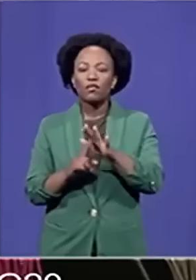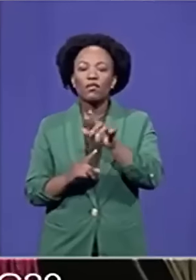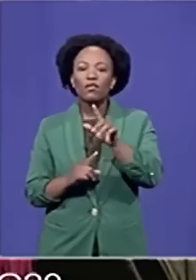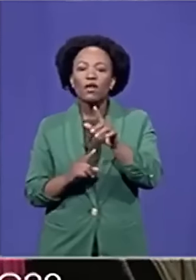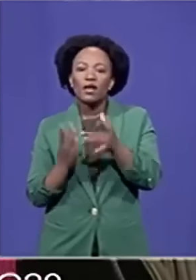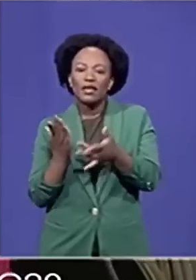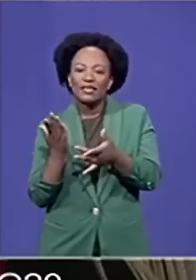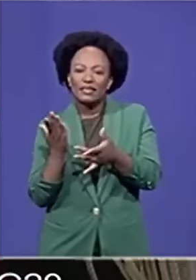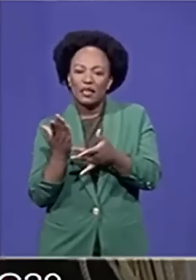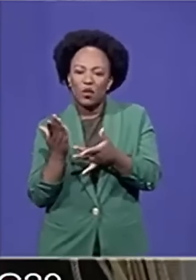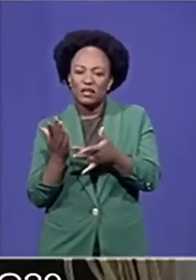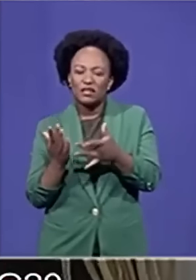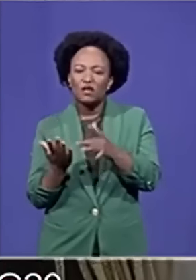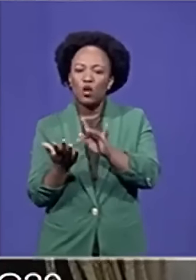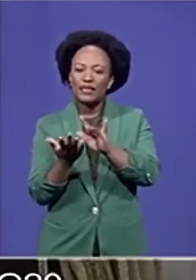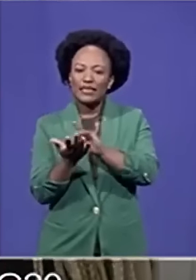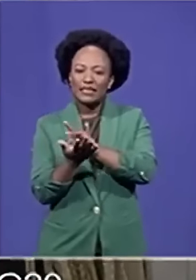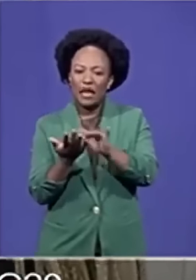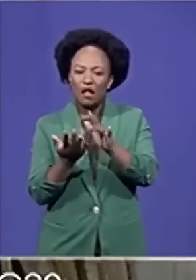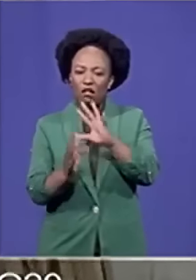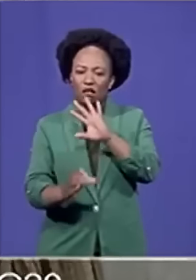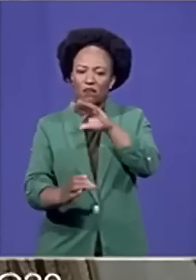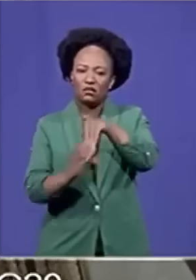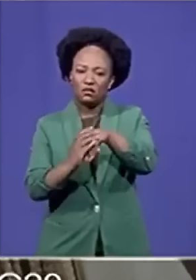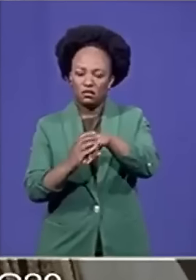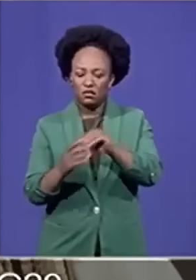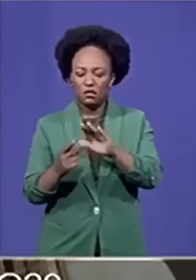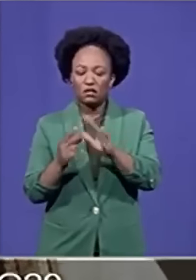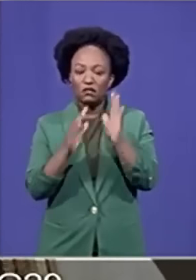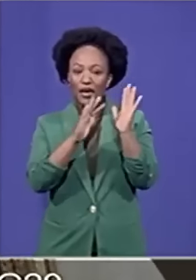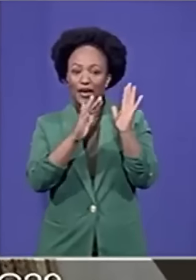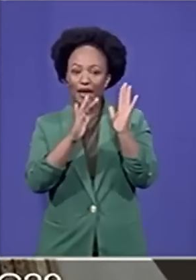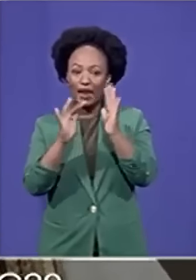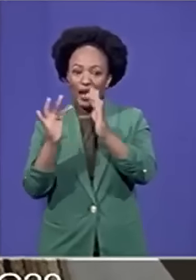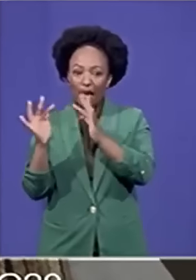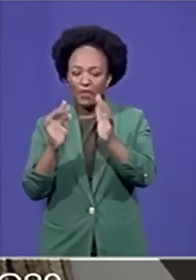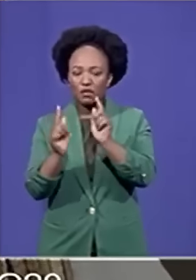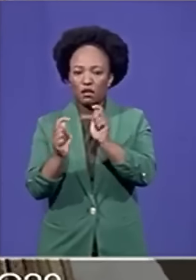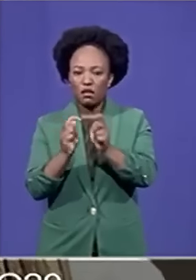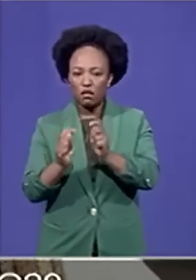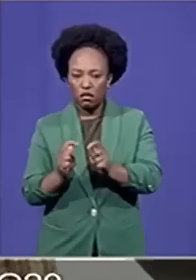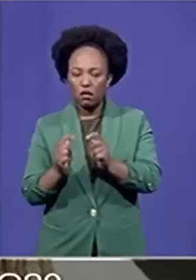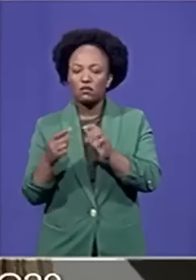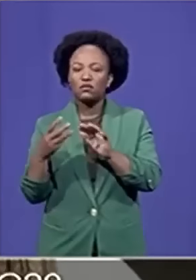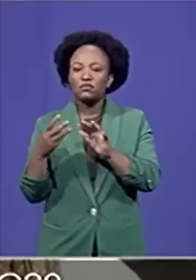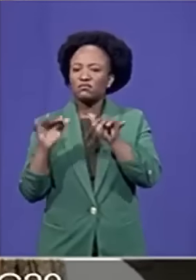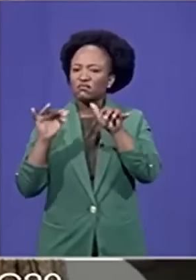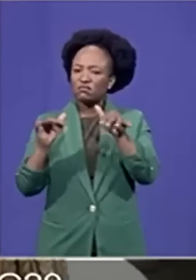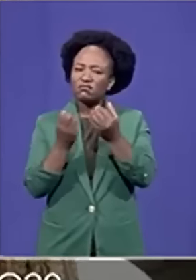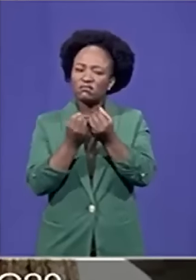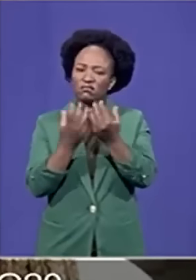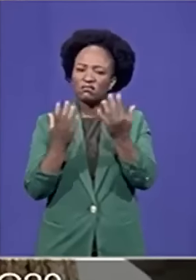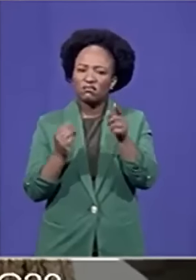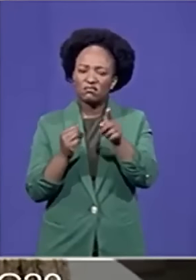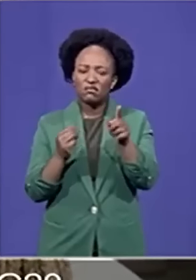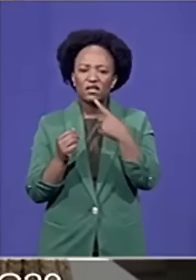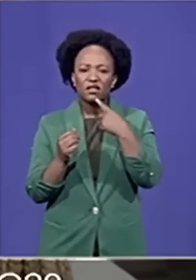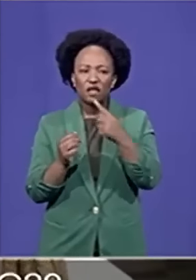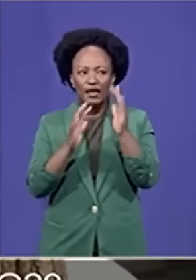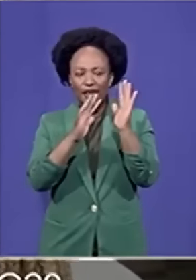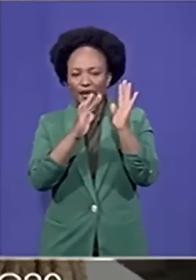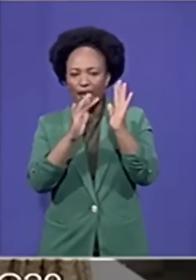yona e bohlokwa haholo ya bobedi climate transition climate change but ba ngata ba bila ba rinto mayana ya